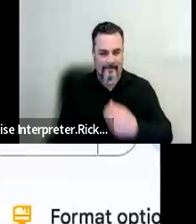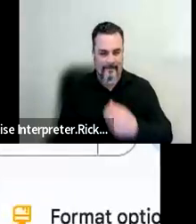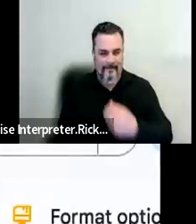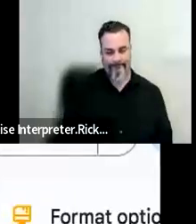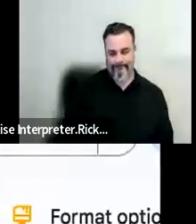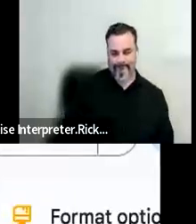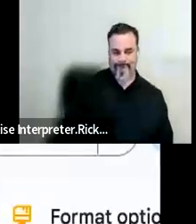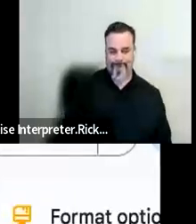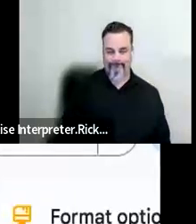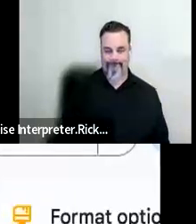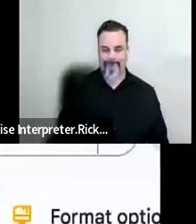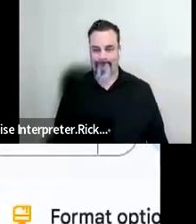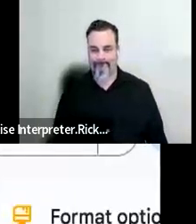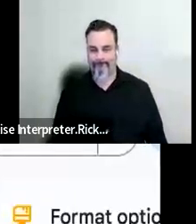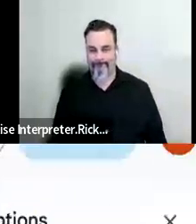All right.